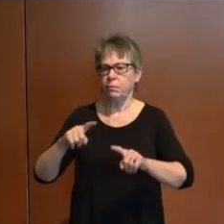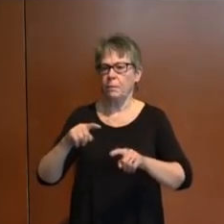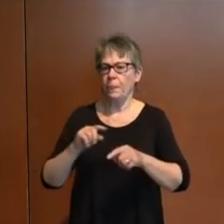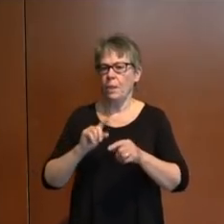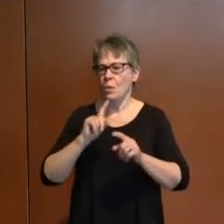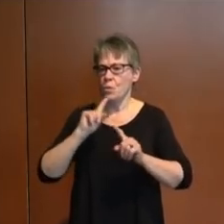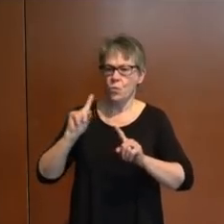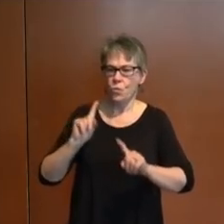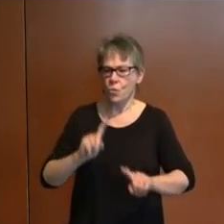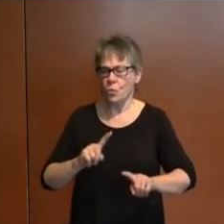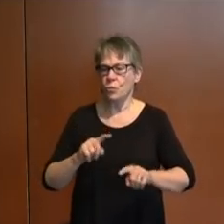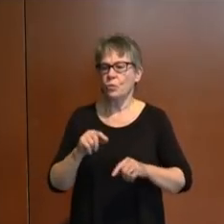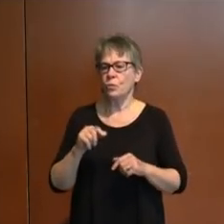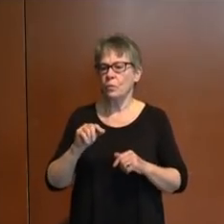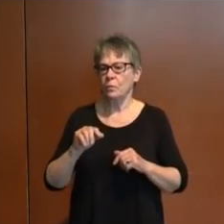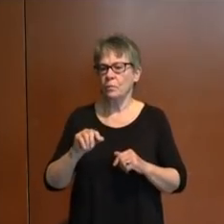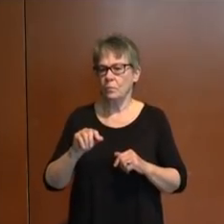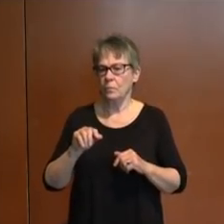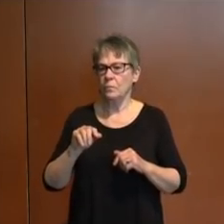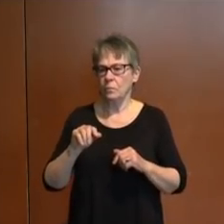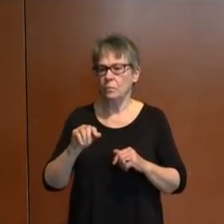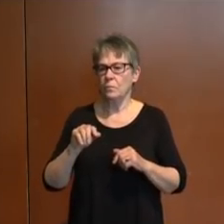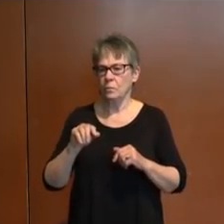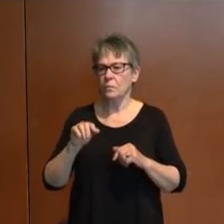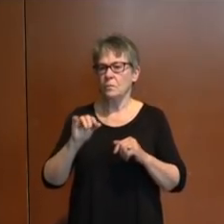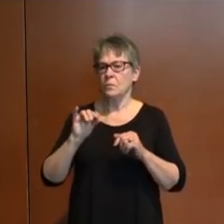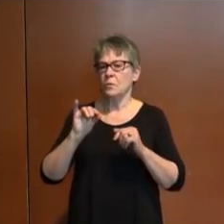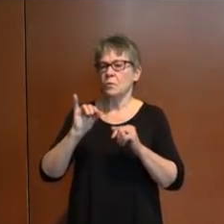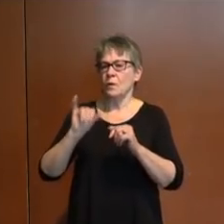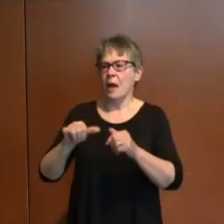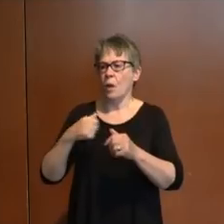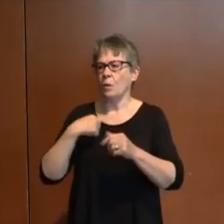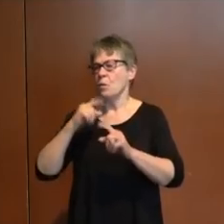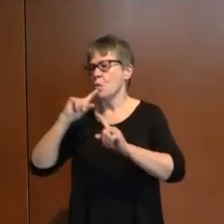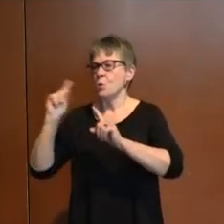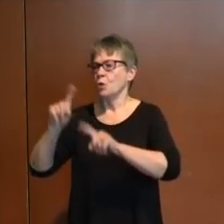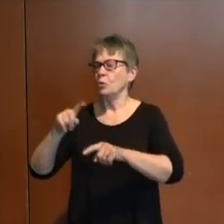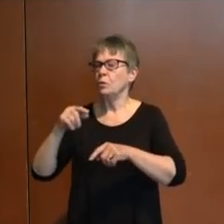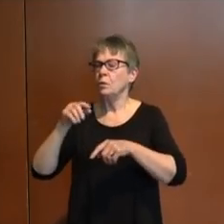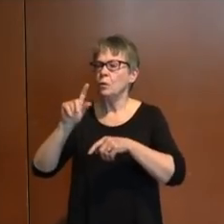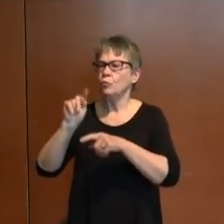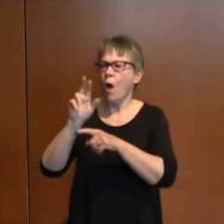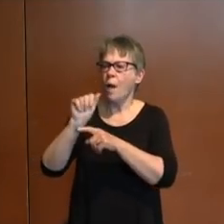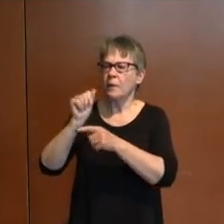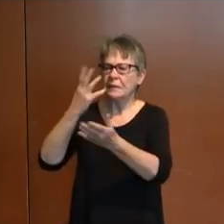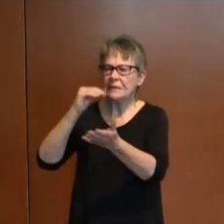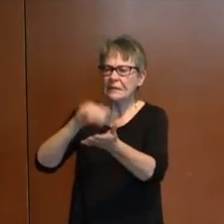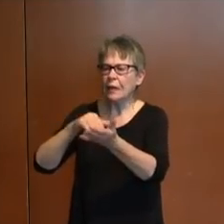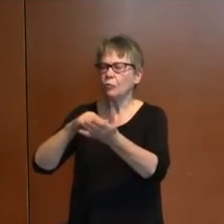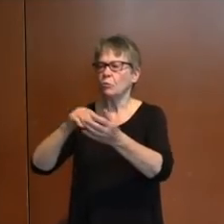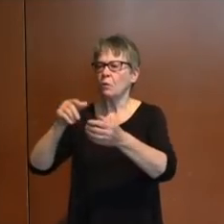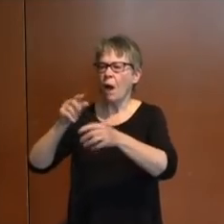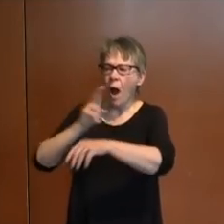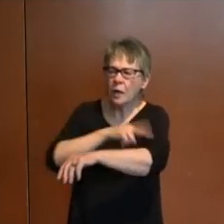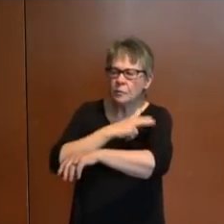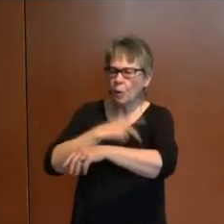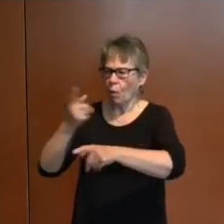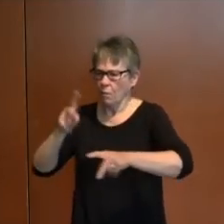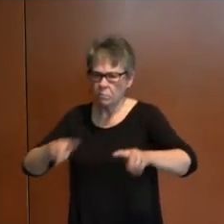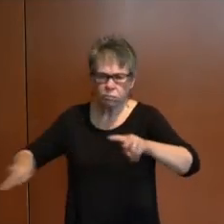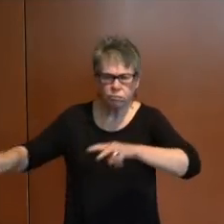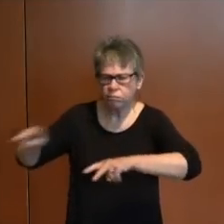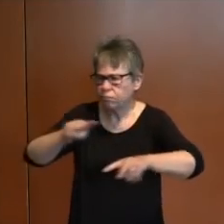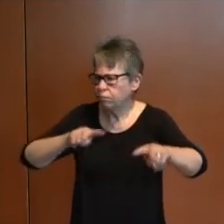regions to include surge monitoring, critical care bed utilization, consultants to the